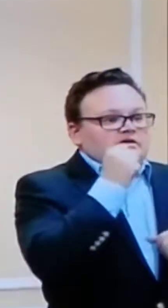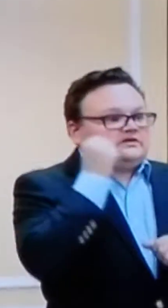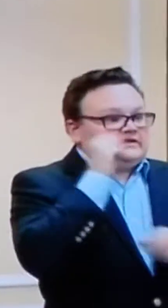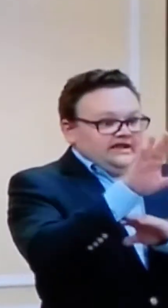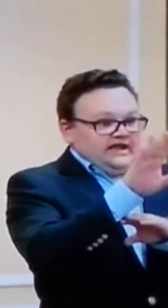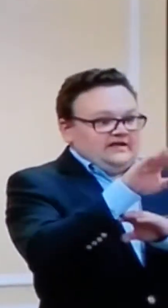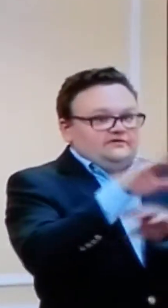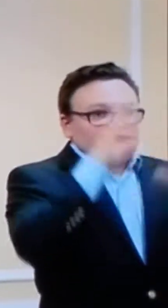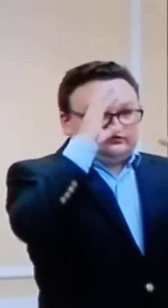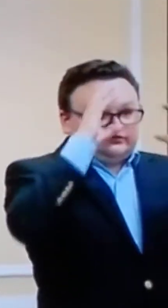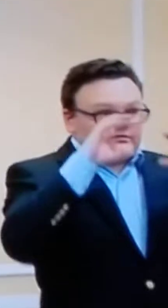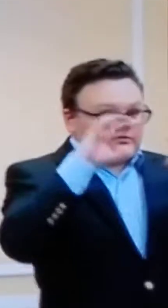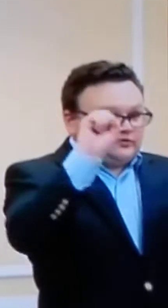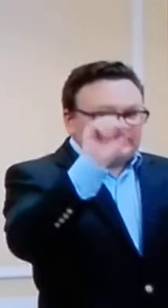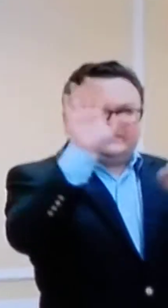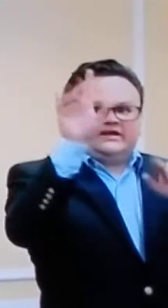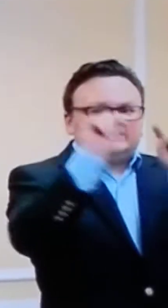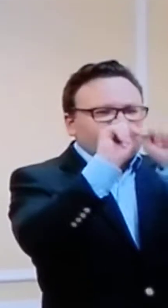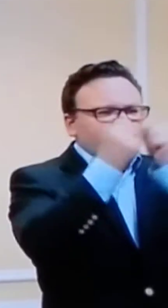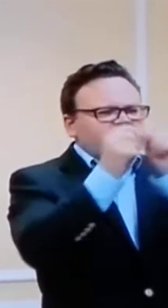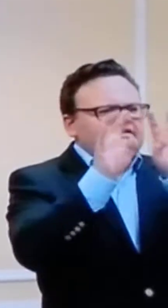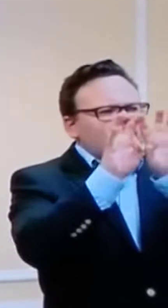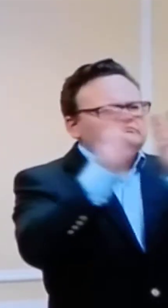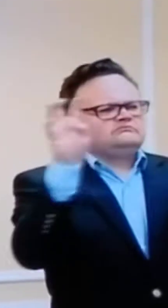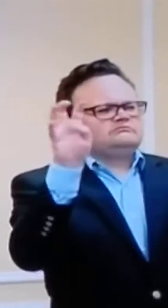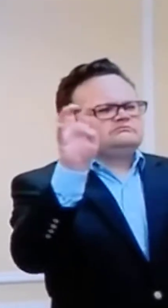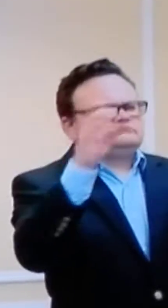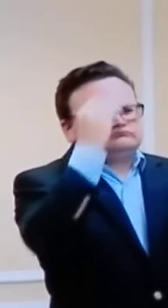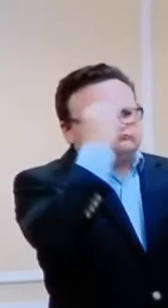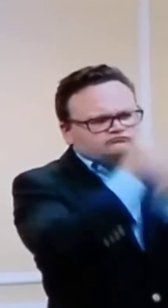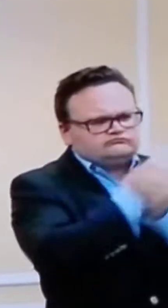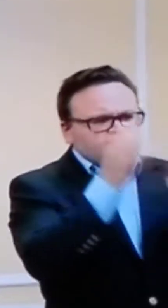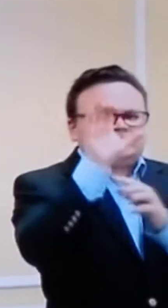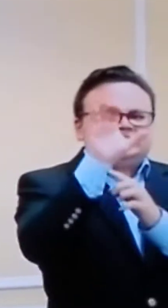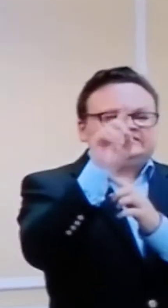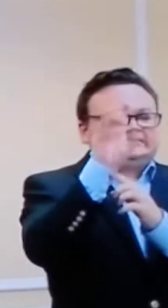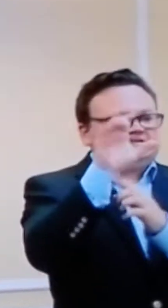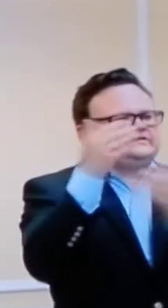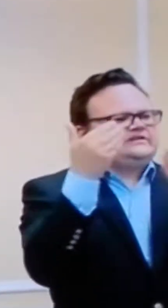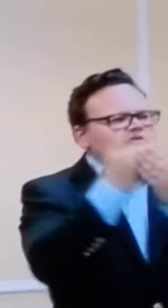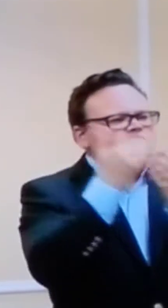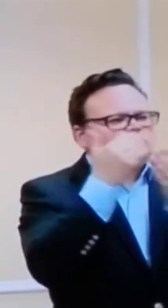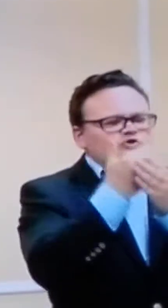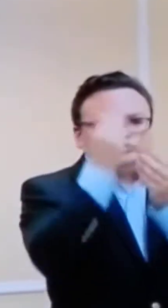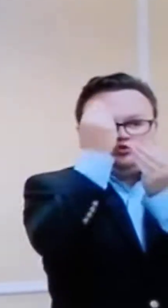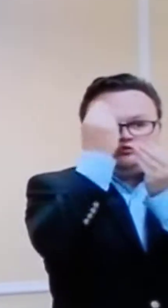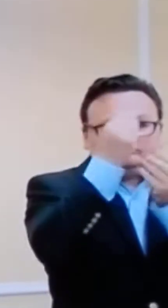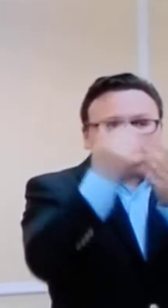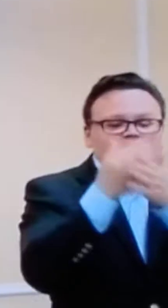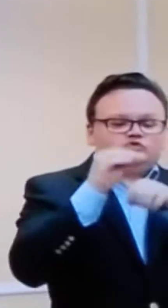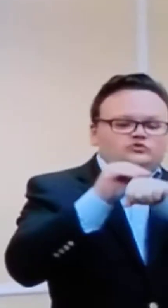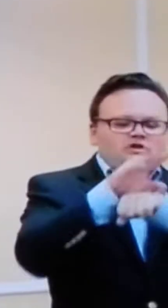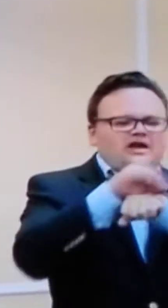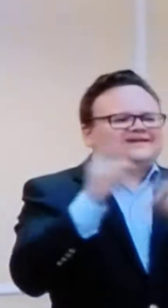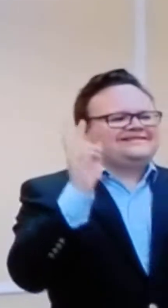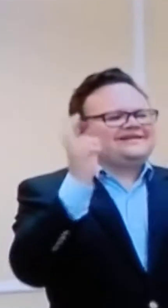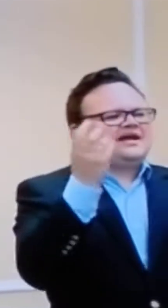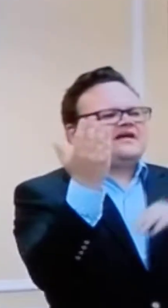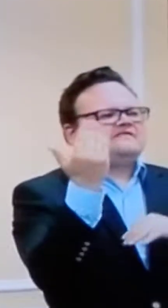afternoon, the president and his team issued new guidance from the CDC, calling it kind of their 15-day